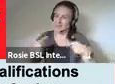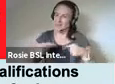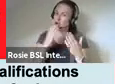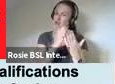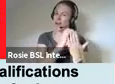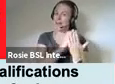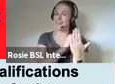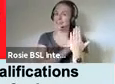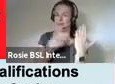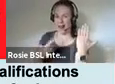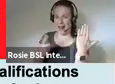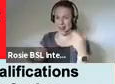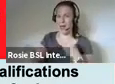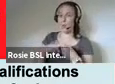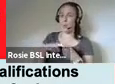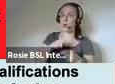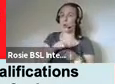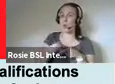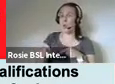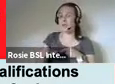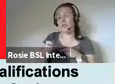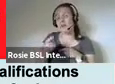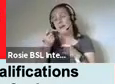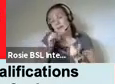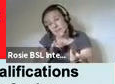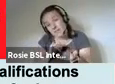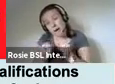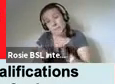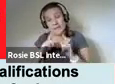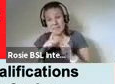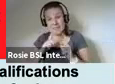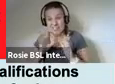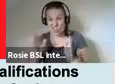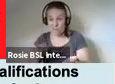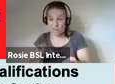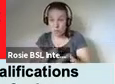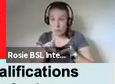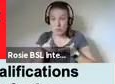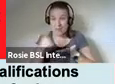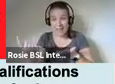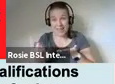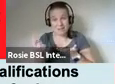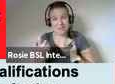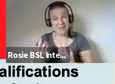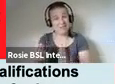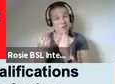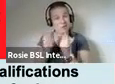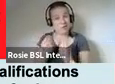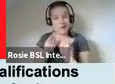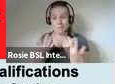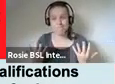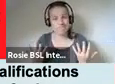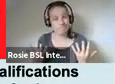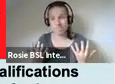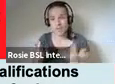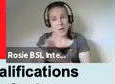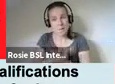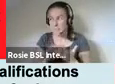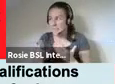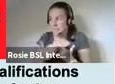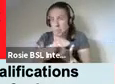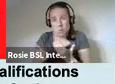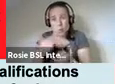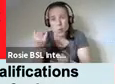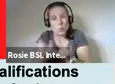in some cases teachers are required to pay for their trainings. This is leading to more inequalities